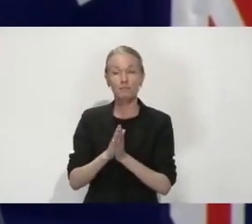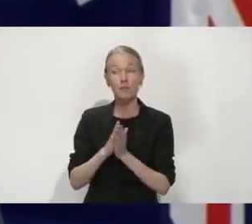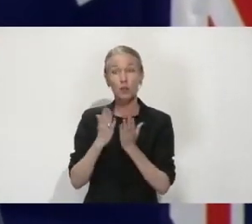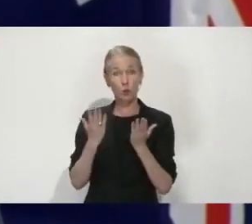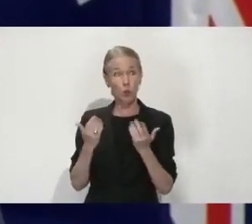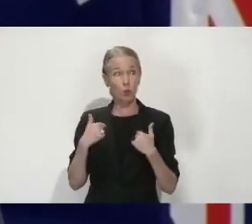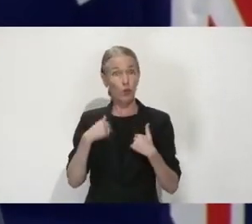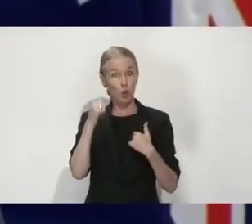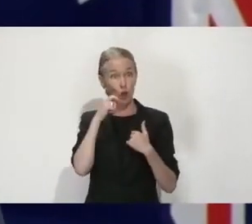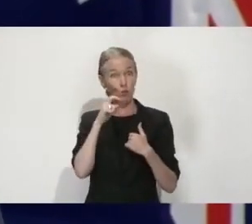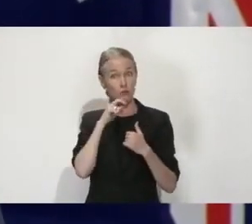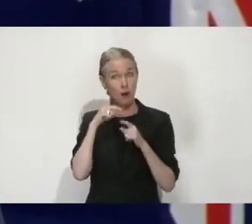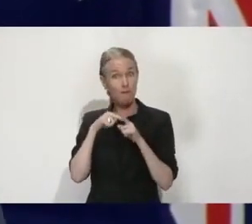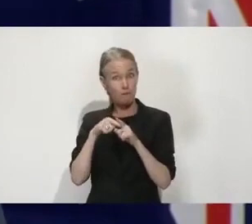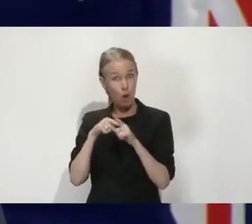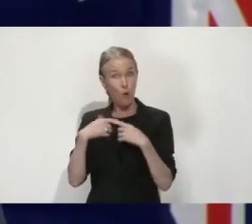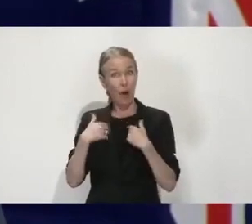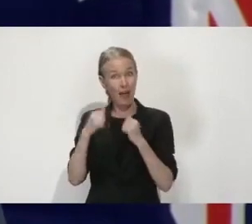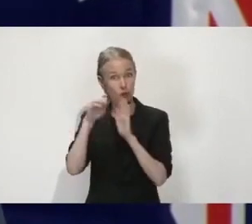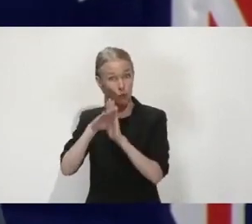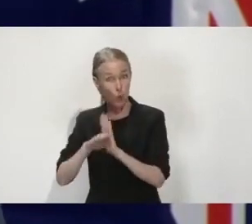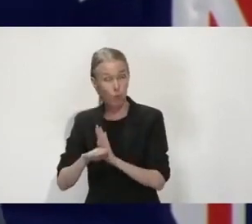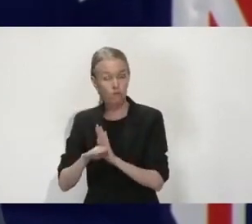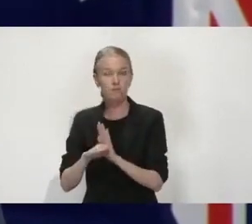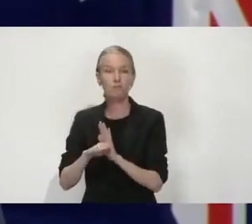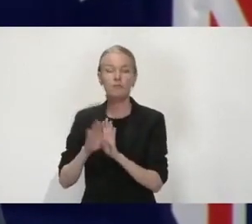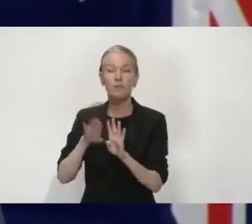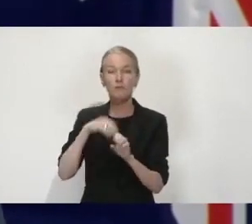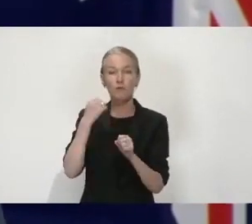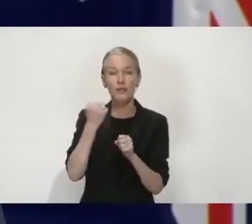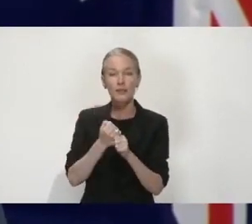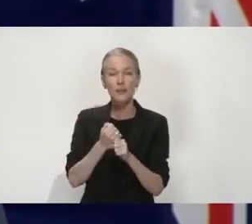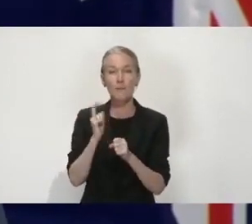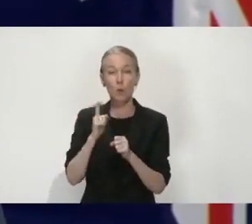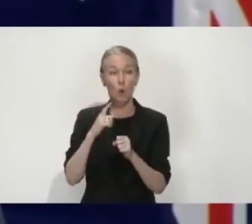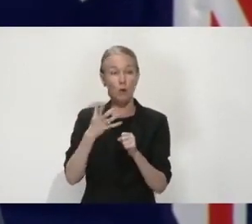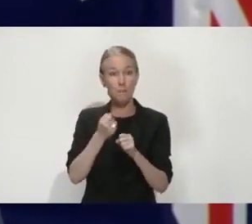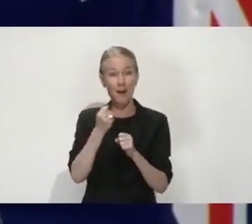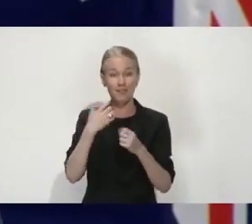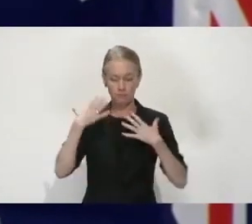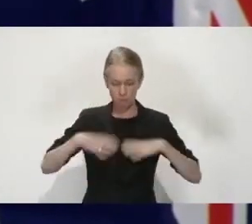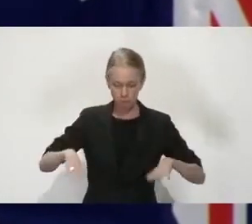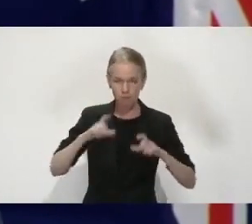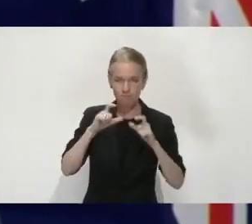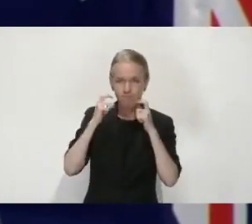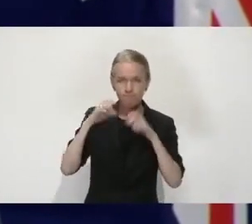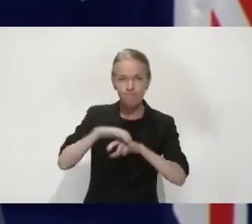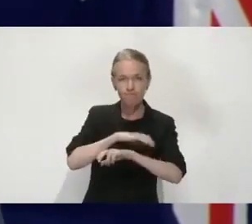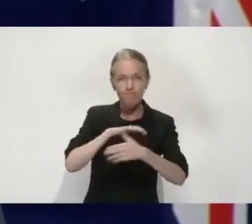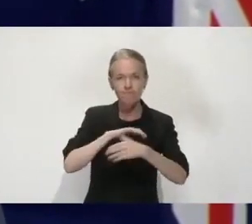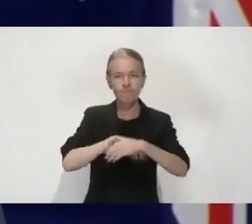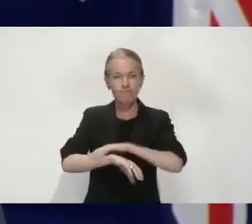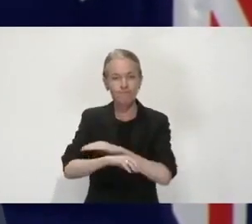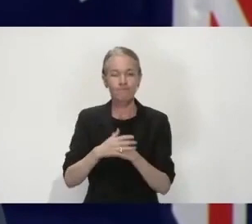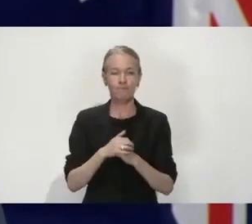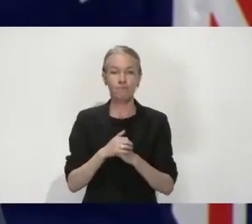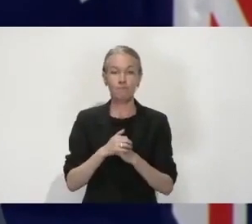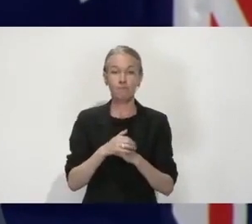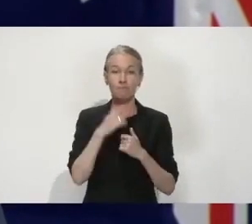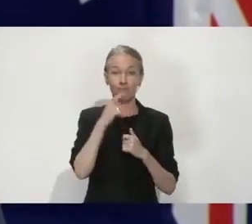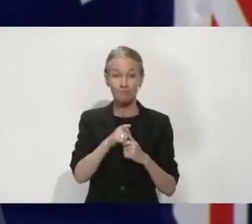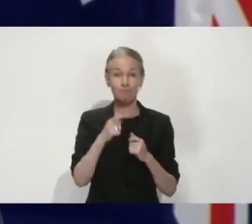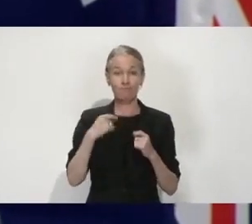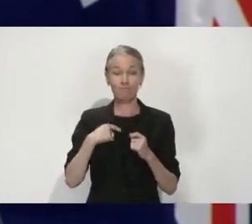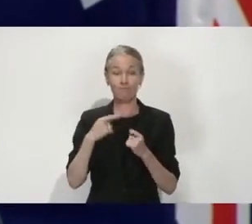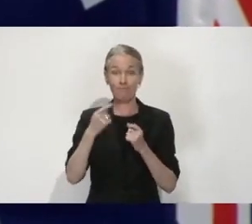health guidelines. They have needs such as requiring to wear PPE, to self-isolate, to maintain physical separation